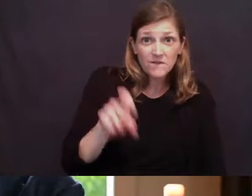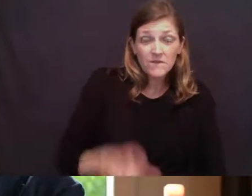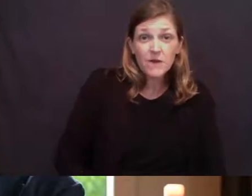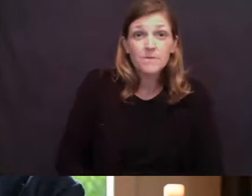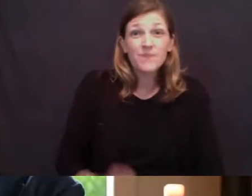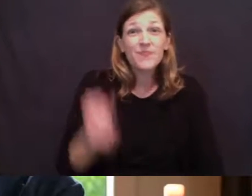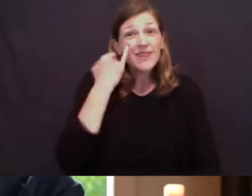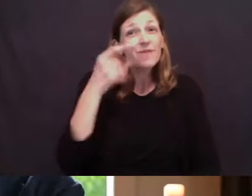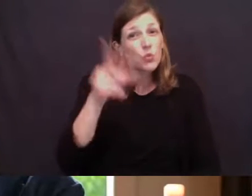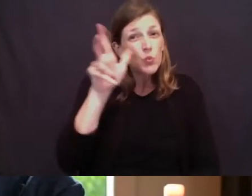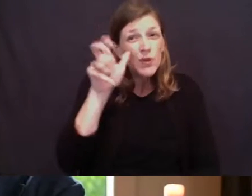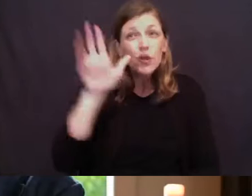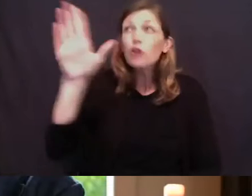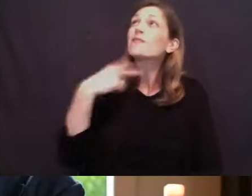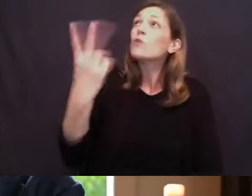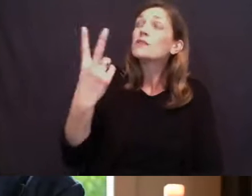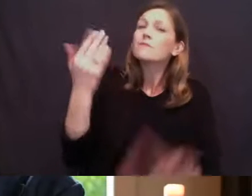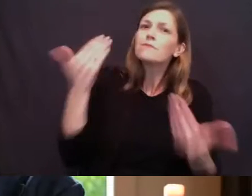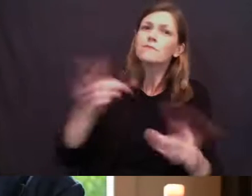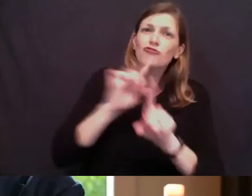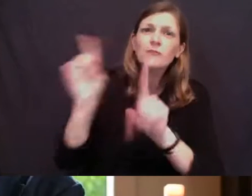If you hear his voice, respond.